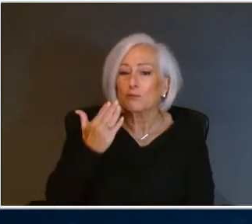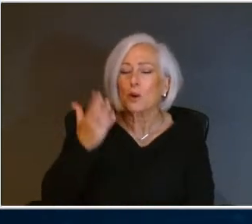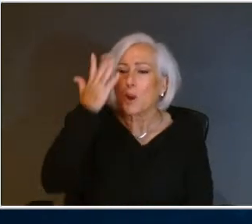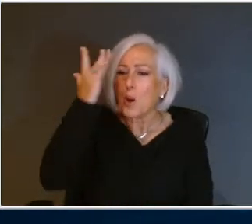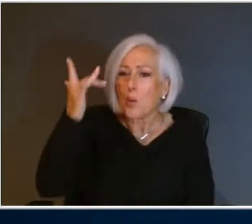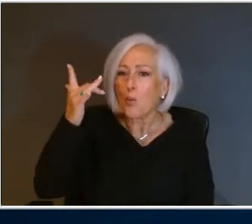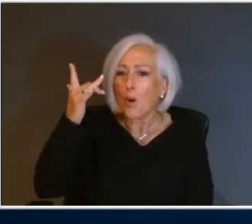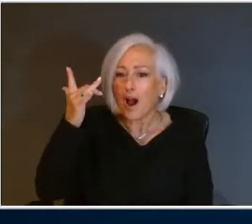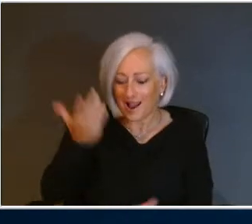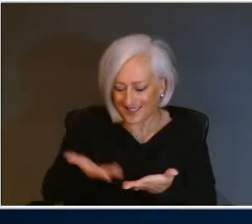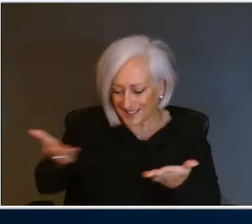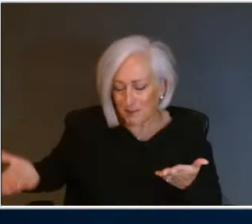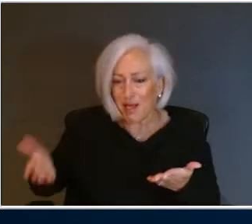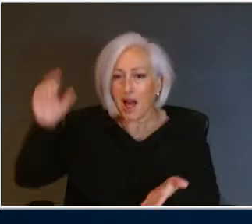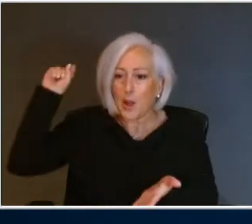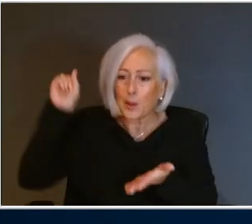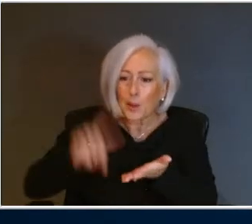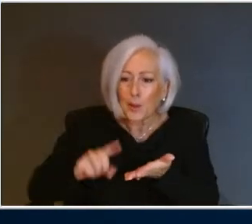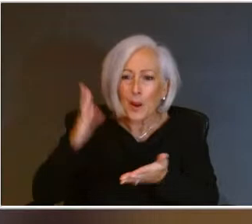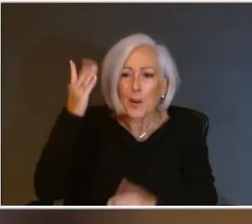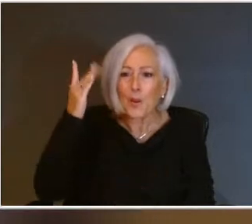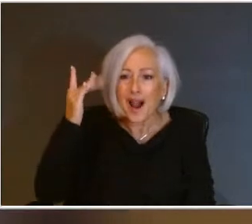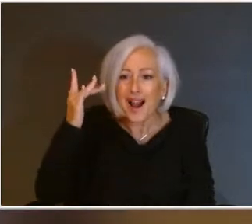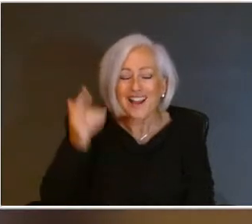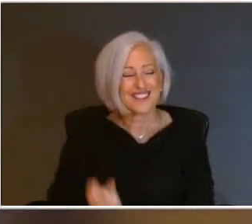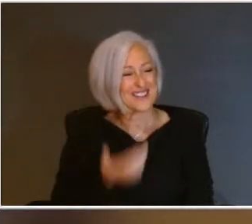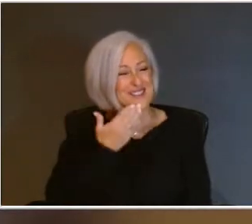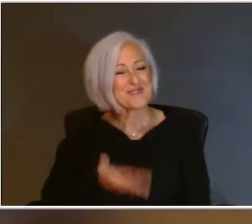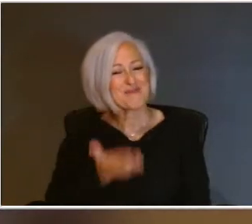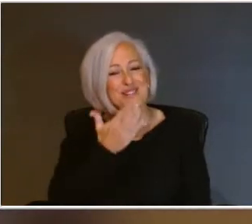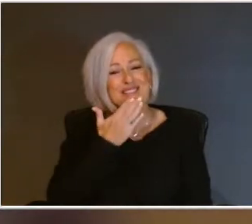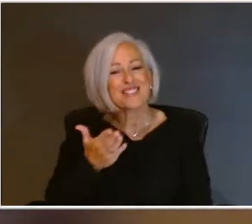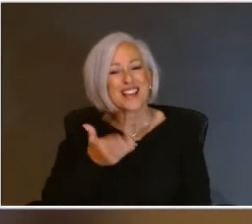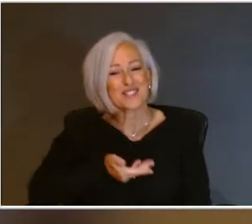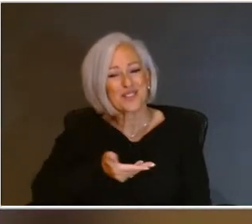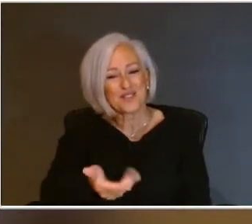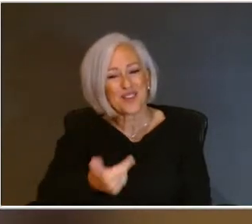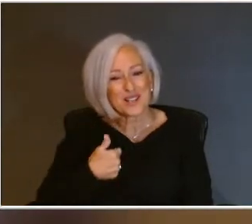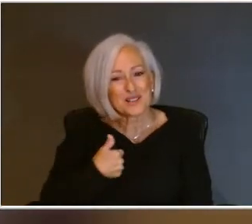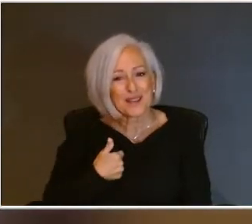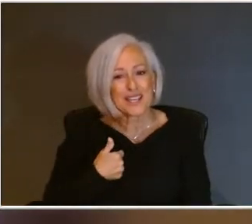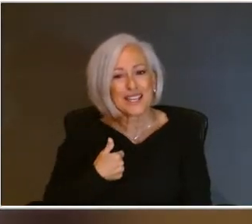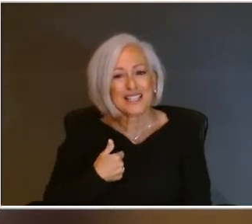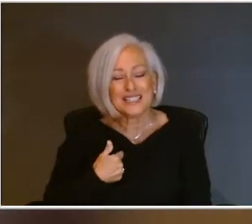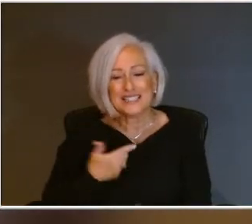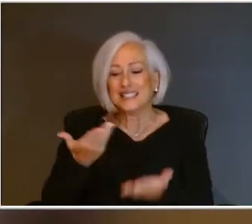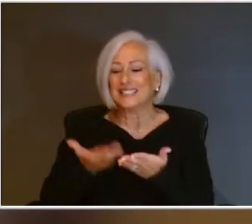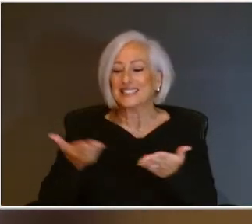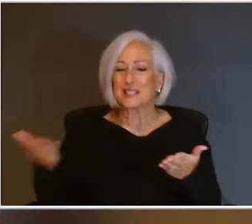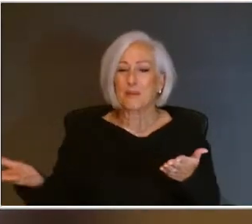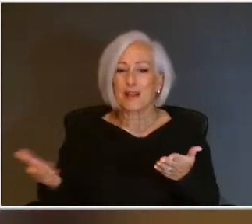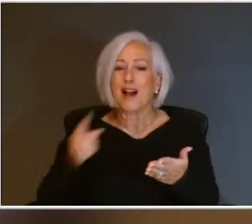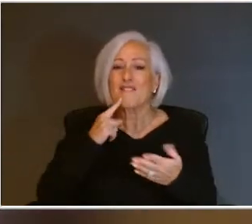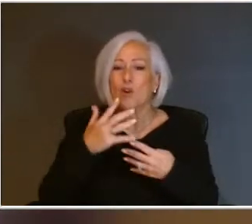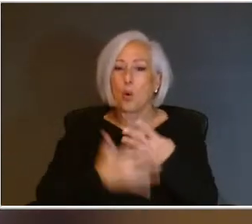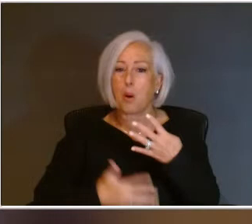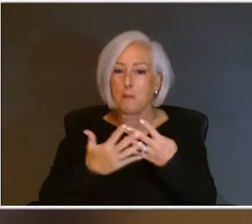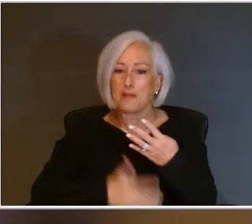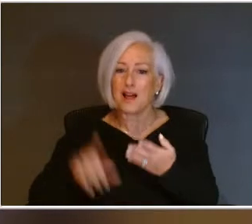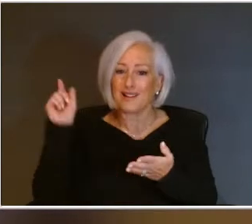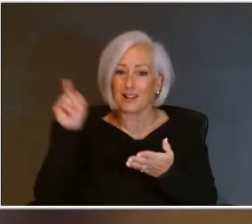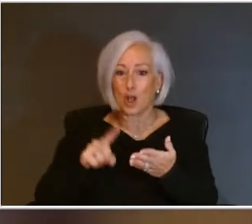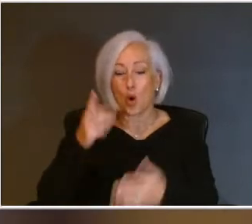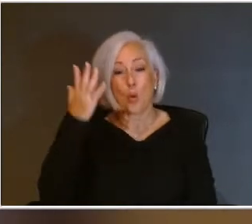right now. Morning. Thanks for having me again. Supply is pretty low. We're attributing that to a few